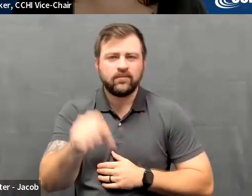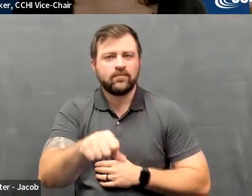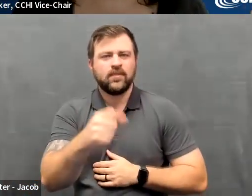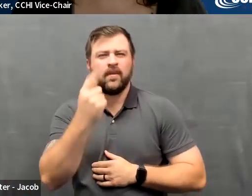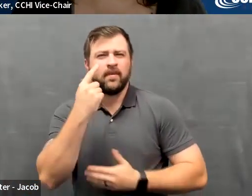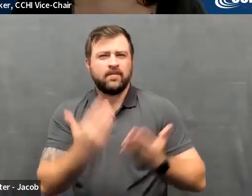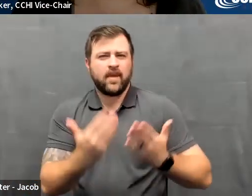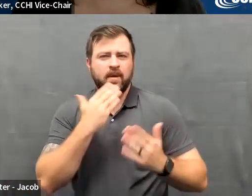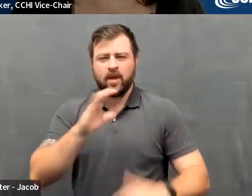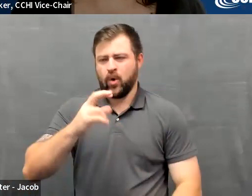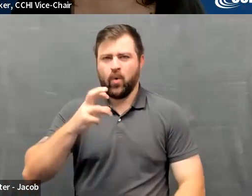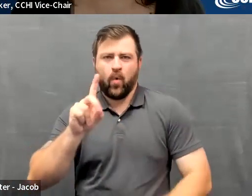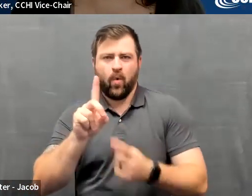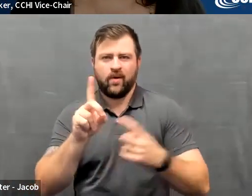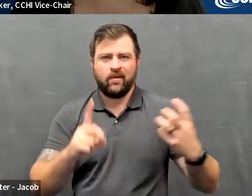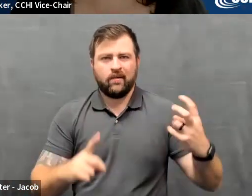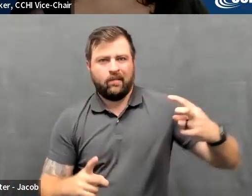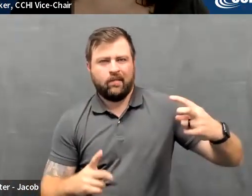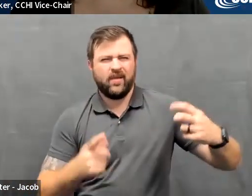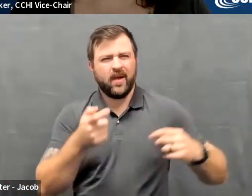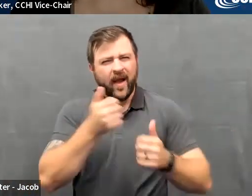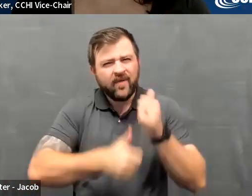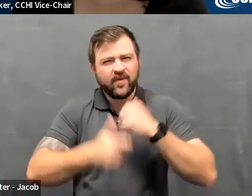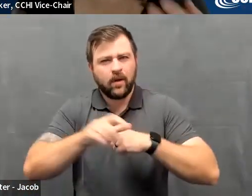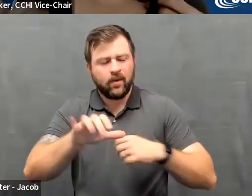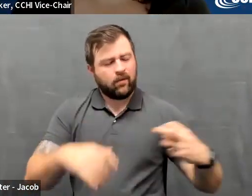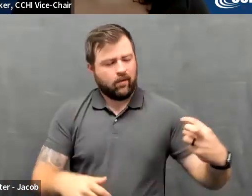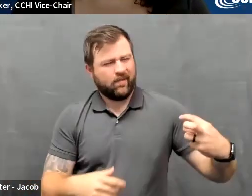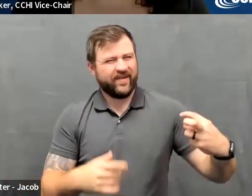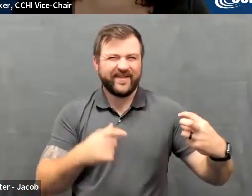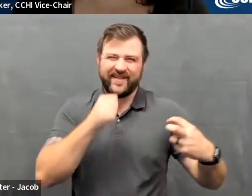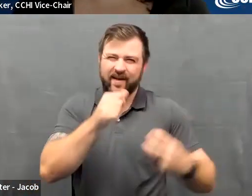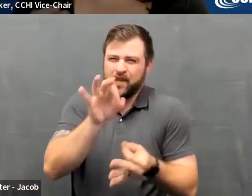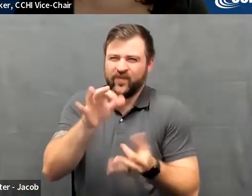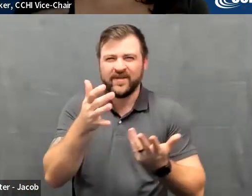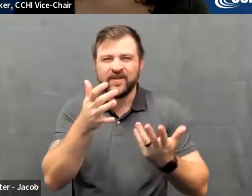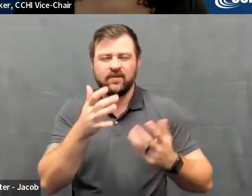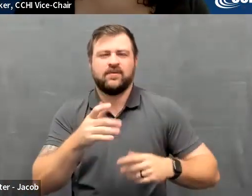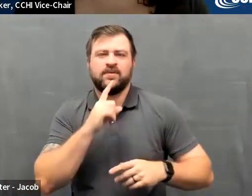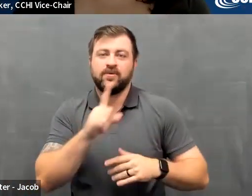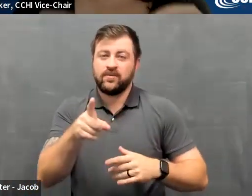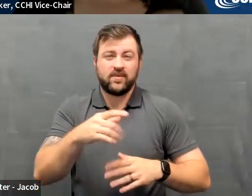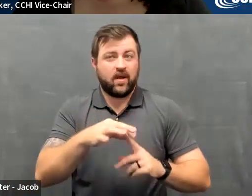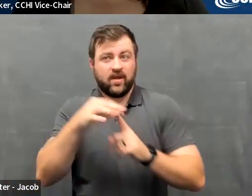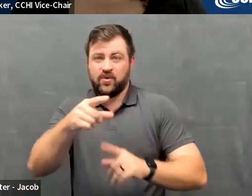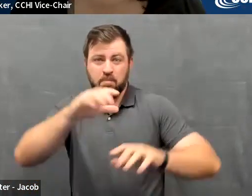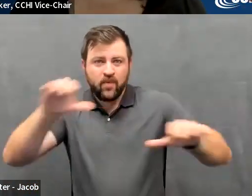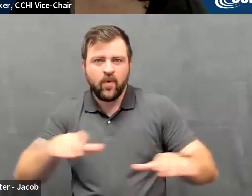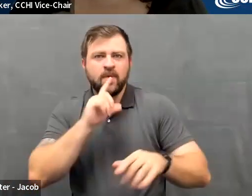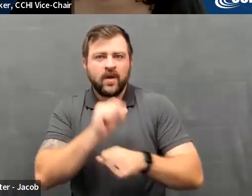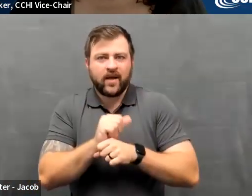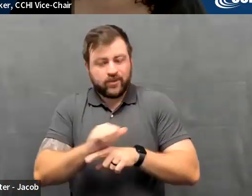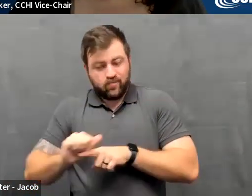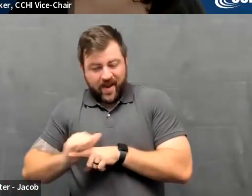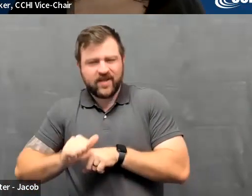a chord that's a little sloppy every time. And unless when you're not performing, you take the time to stop